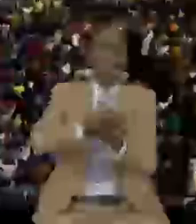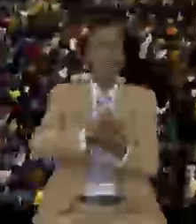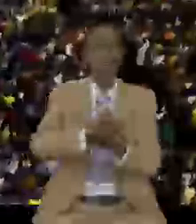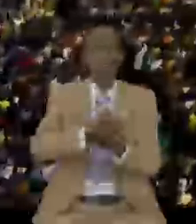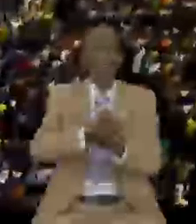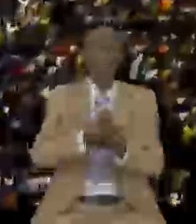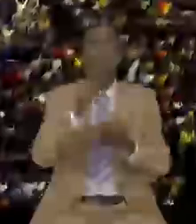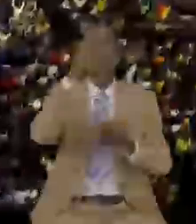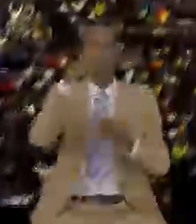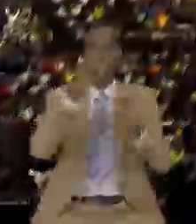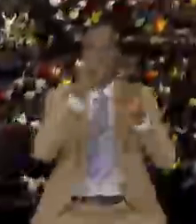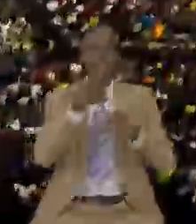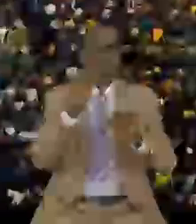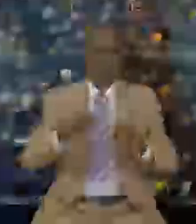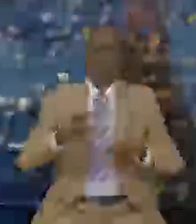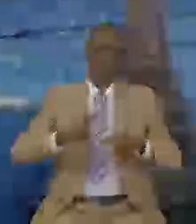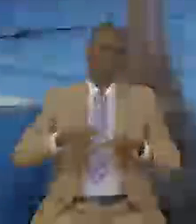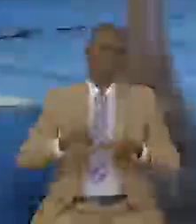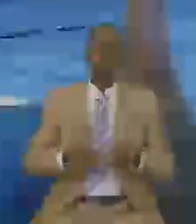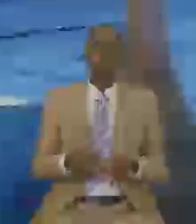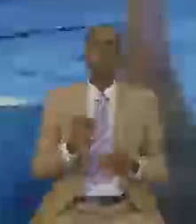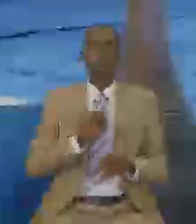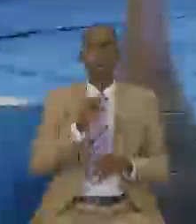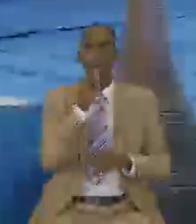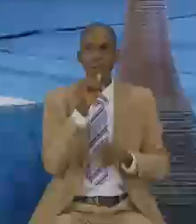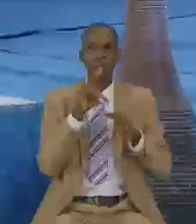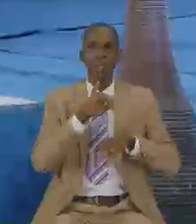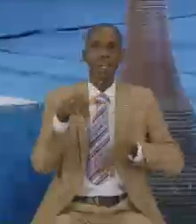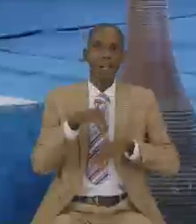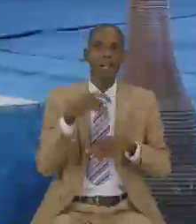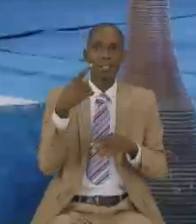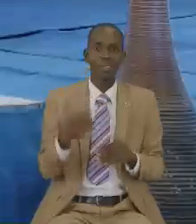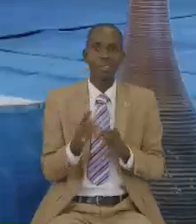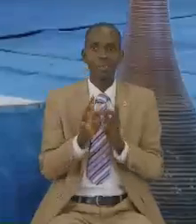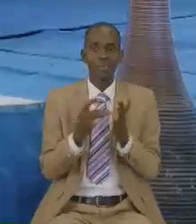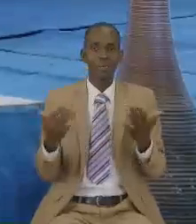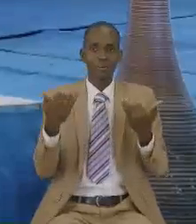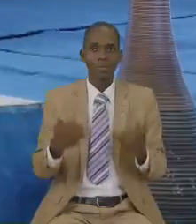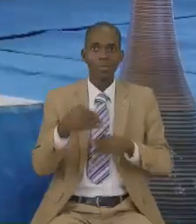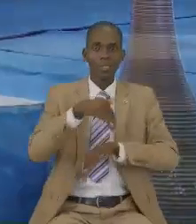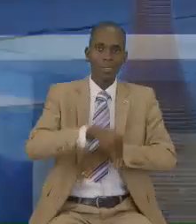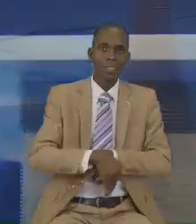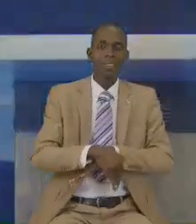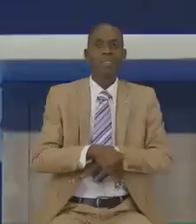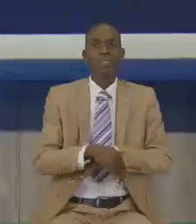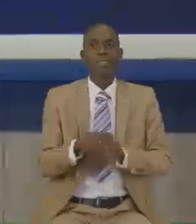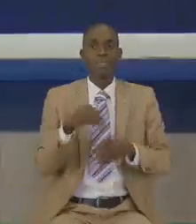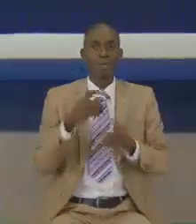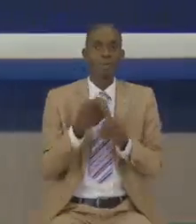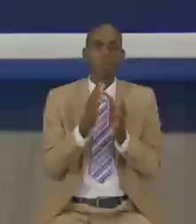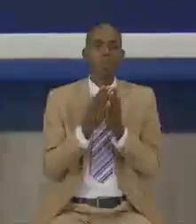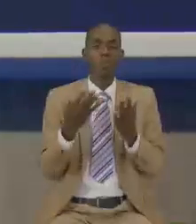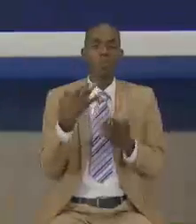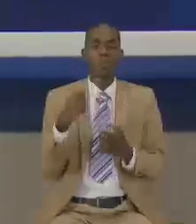God bless you. You can sit down. I'm looking at the scriptures now today. Acts chapter 8.